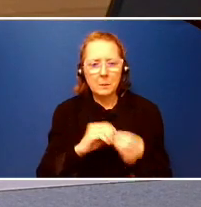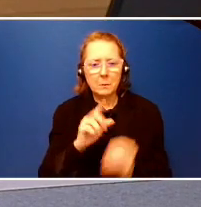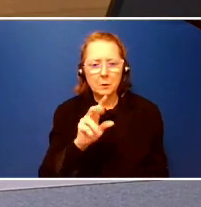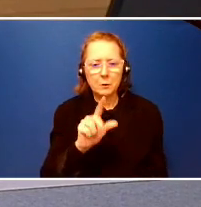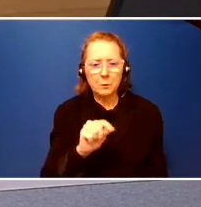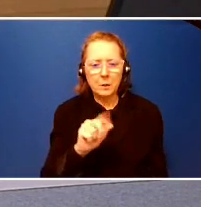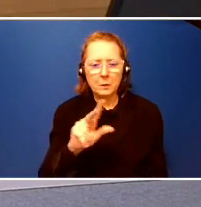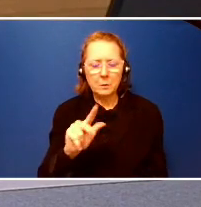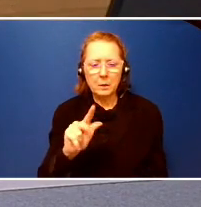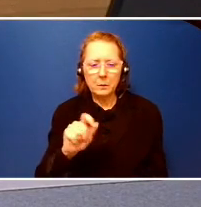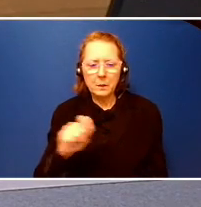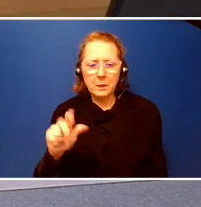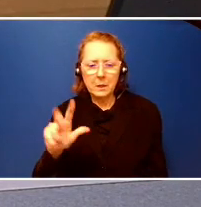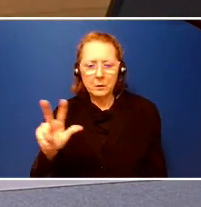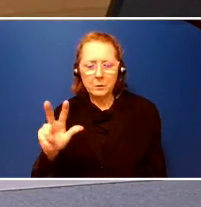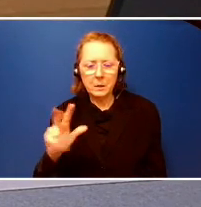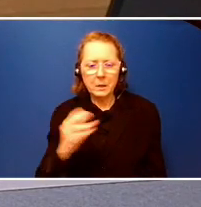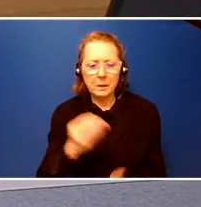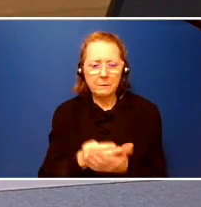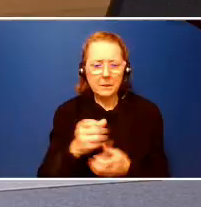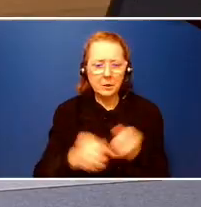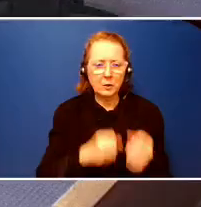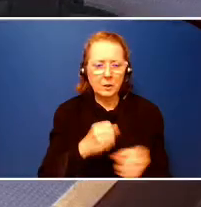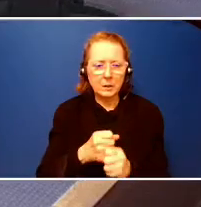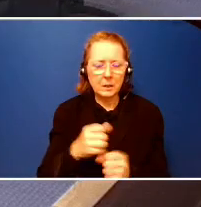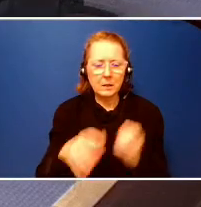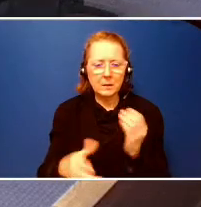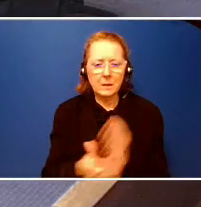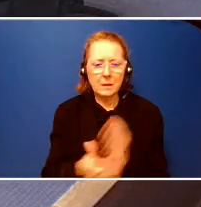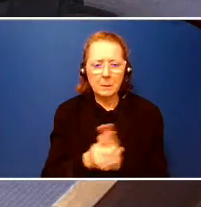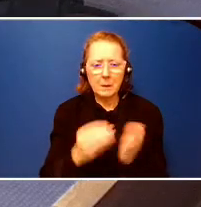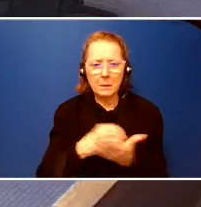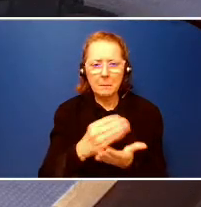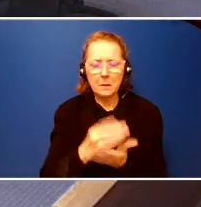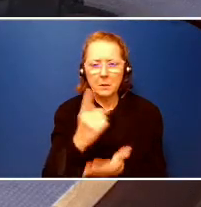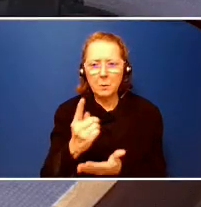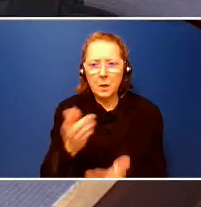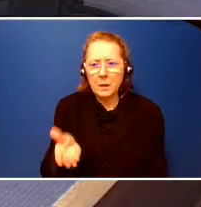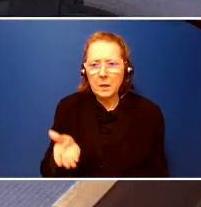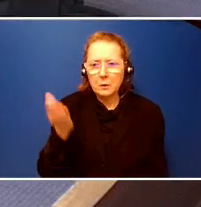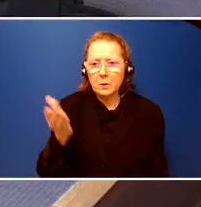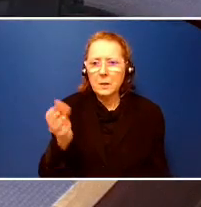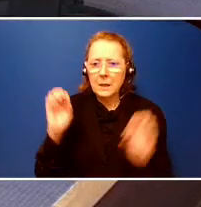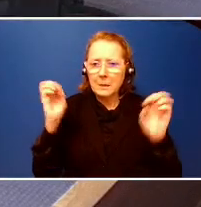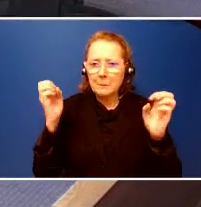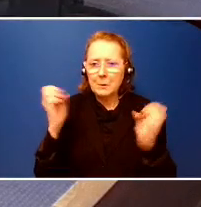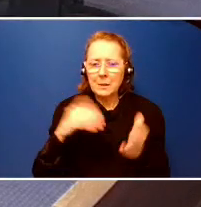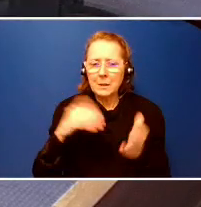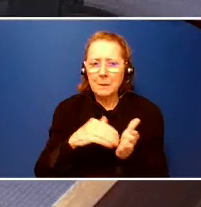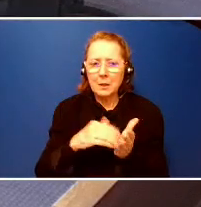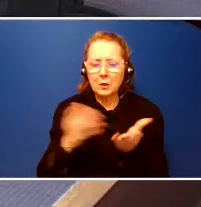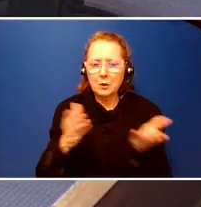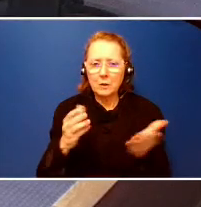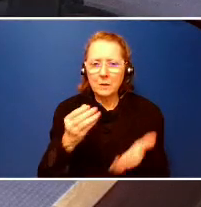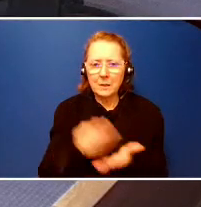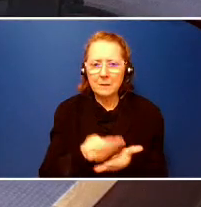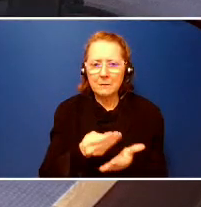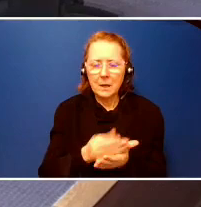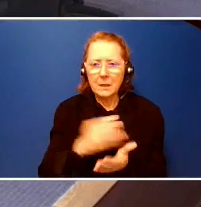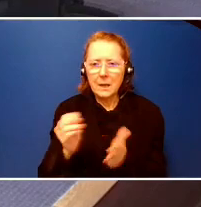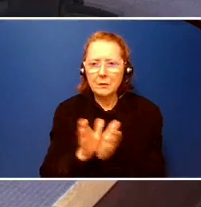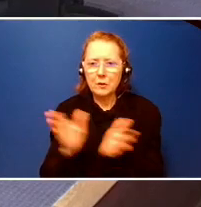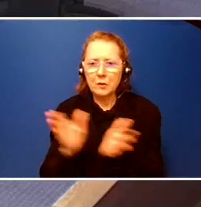2023-3, fiscal year supplemental budget 1, increasing emergency medical services fund and general fund resource and